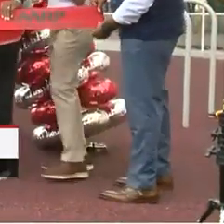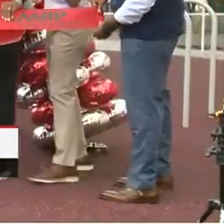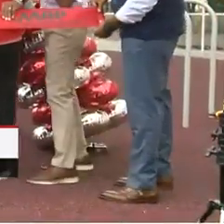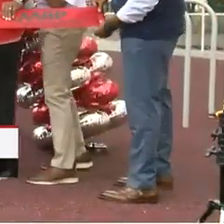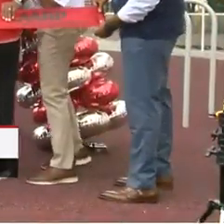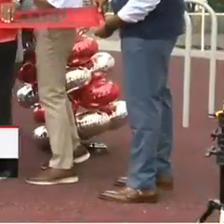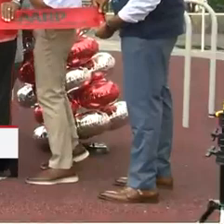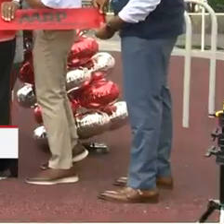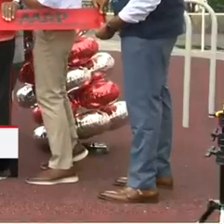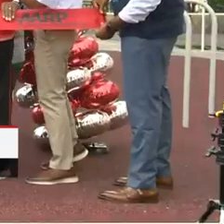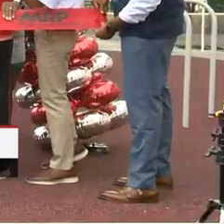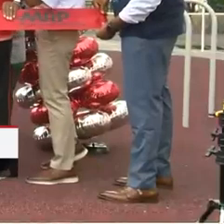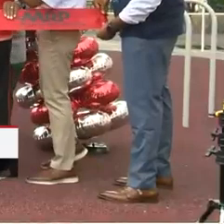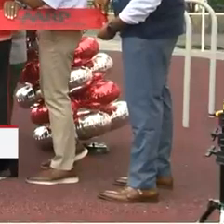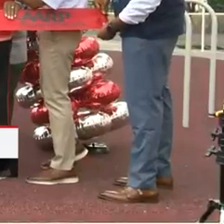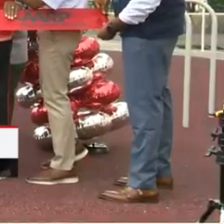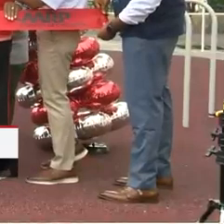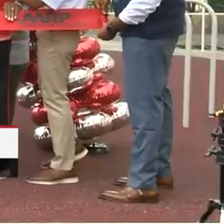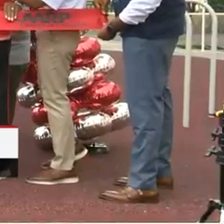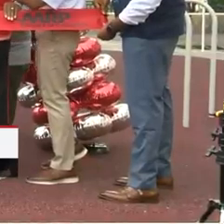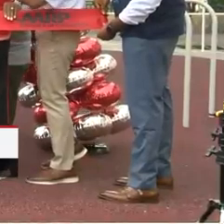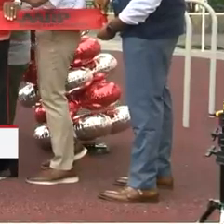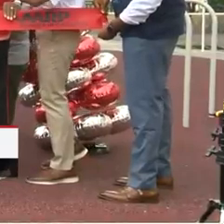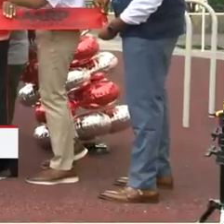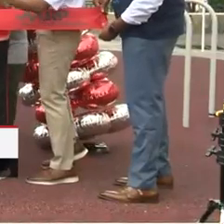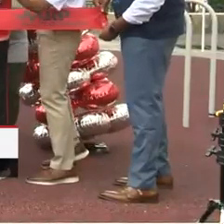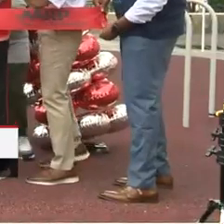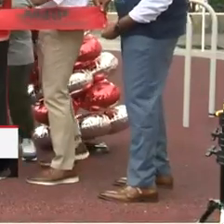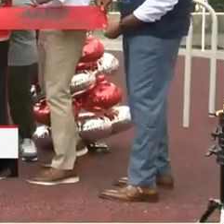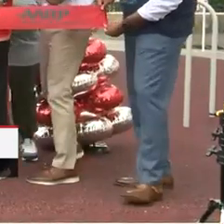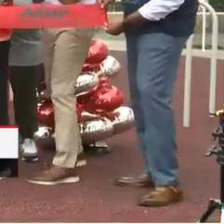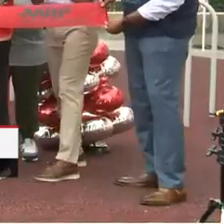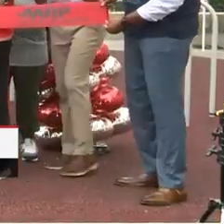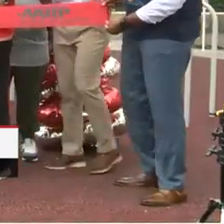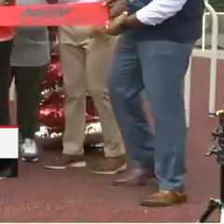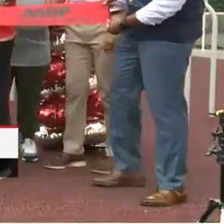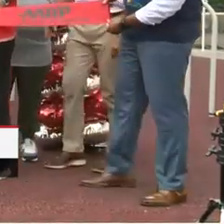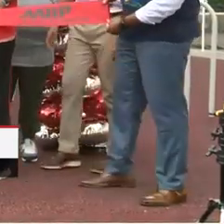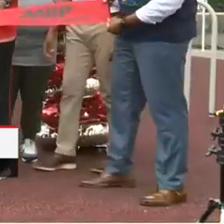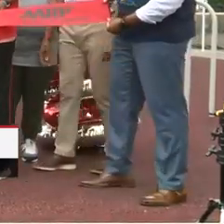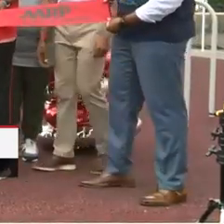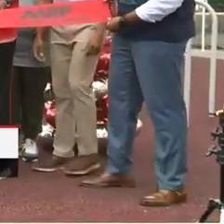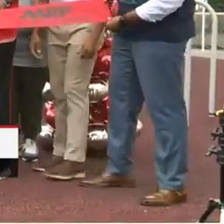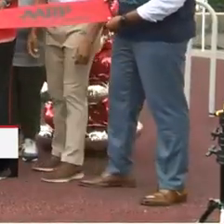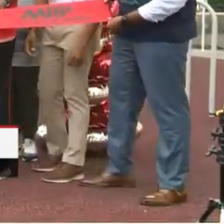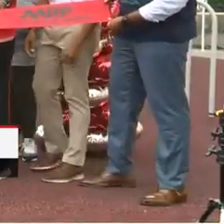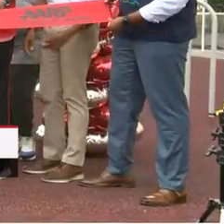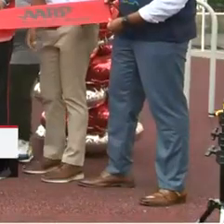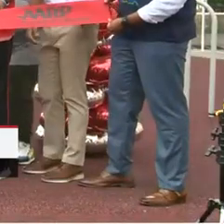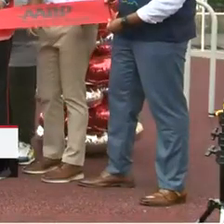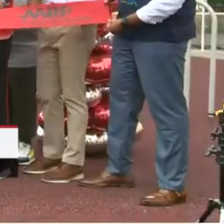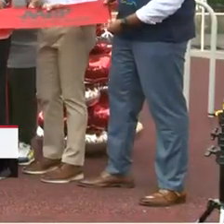Madam Mayor and Joanne, you're gonna hold like that. We're gonna act like it's ready. Okay.